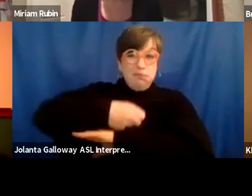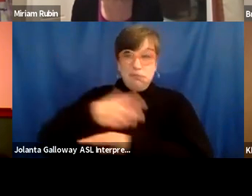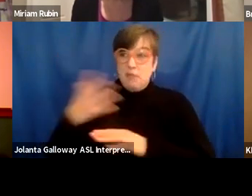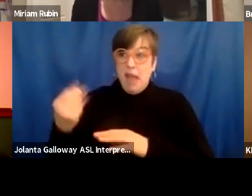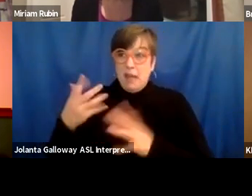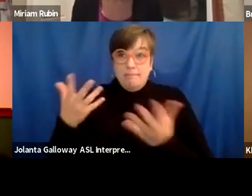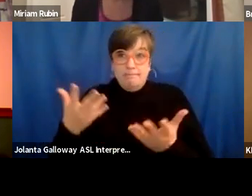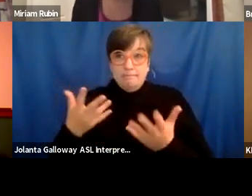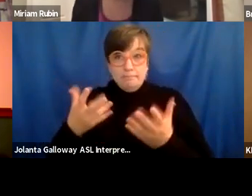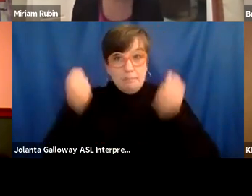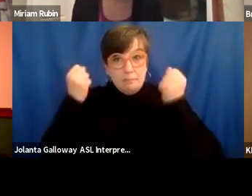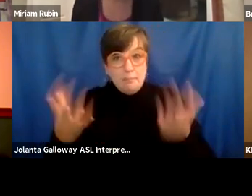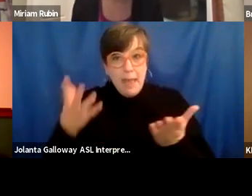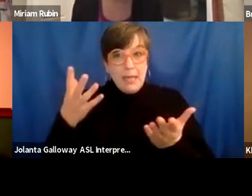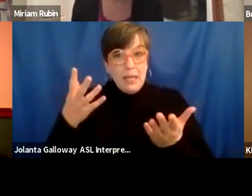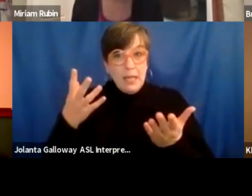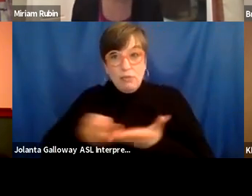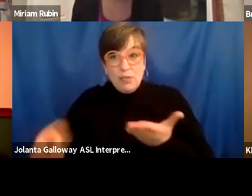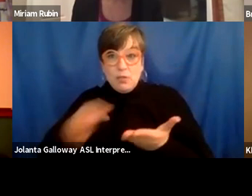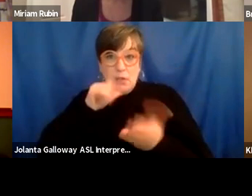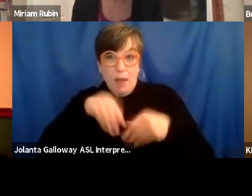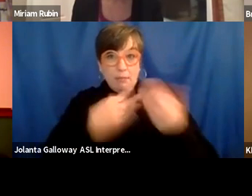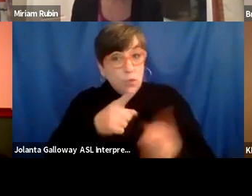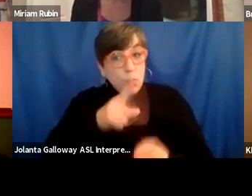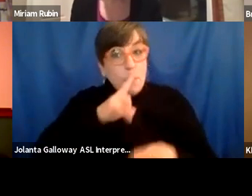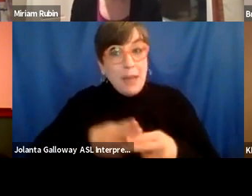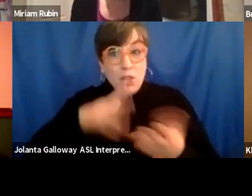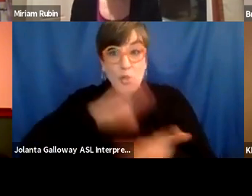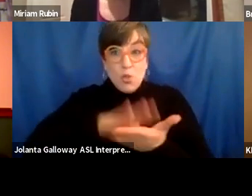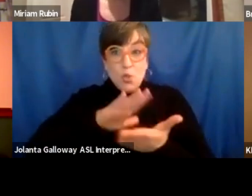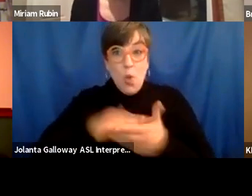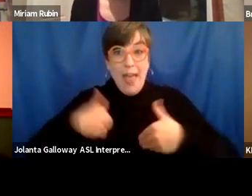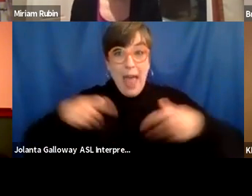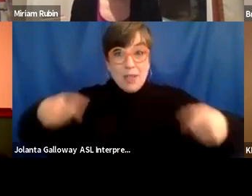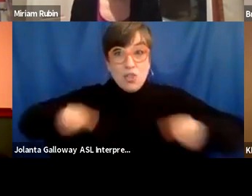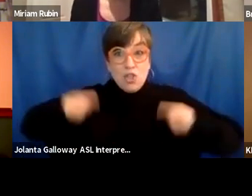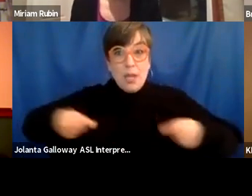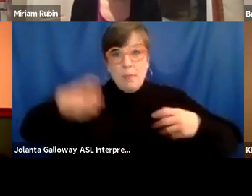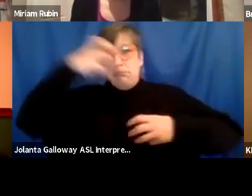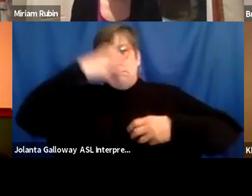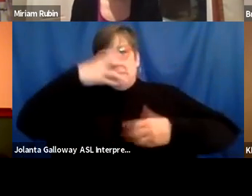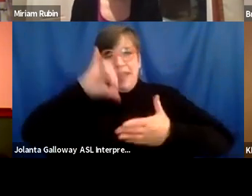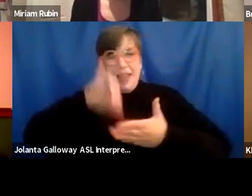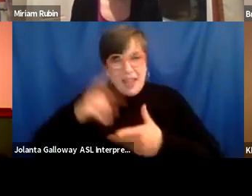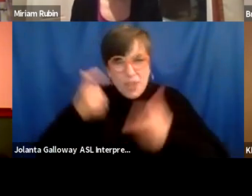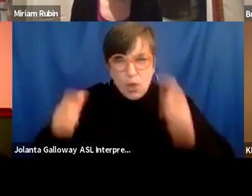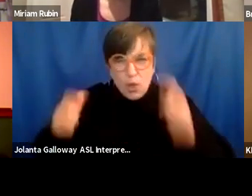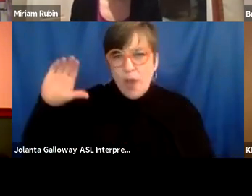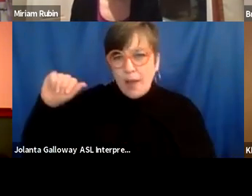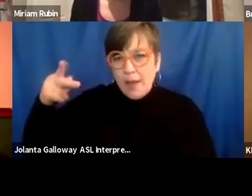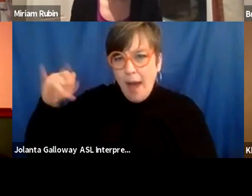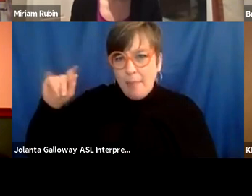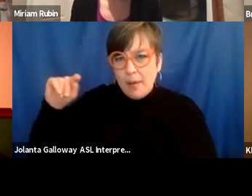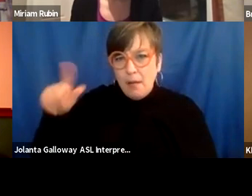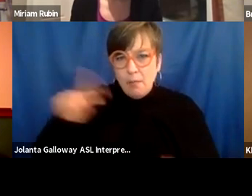those resources to all students. You mentioned a school with a gym, like that is a capital problem. We need to think about that.